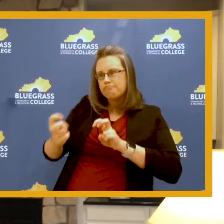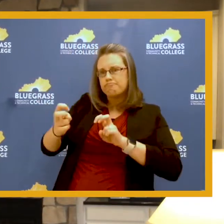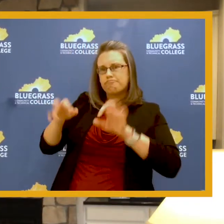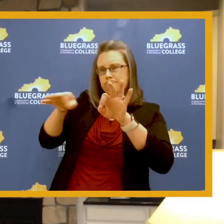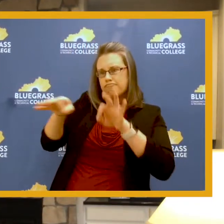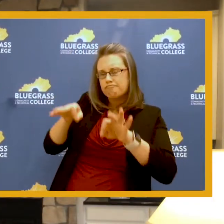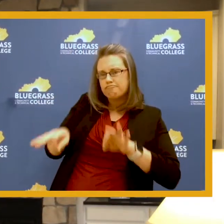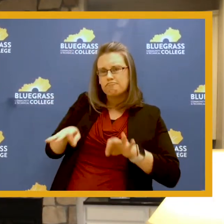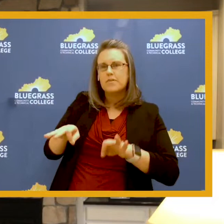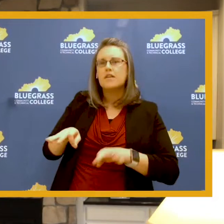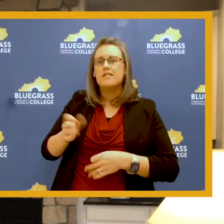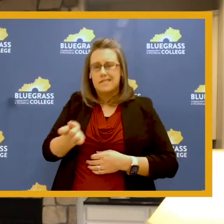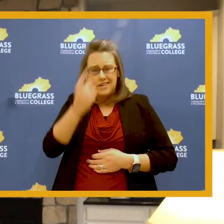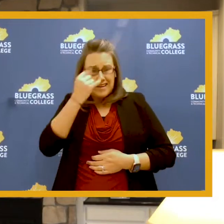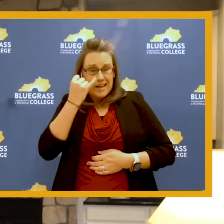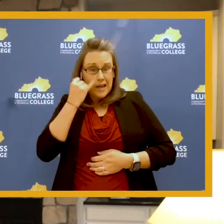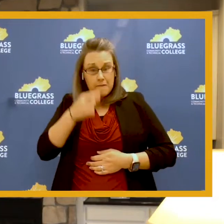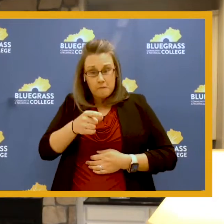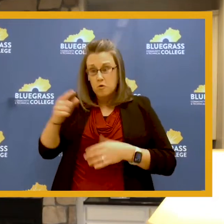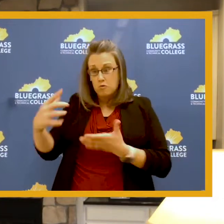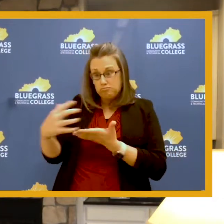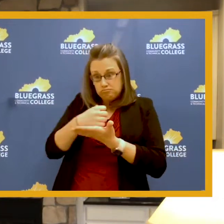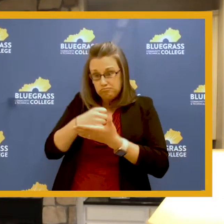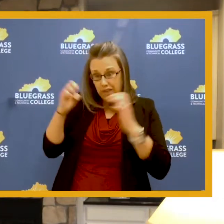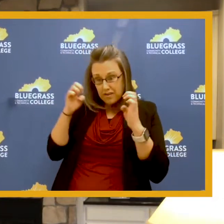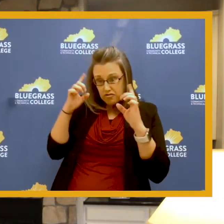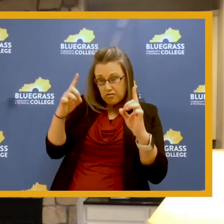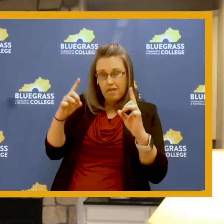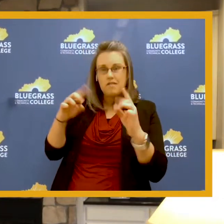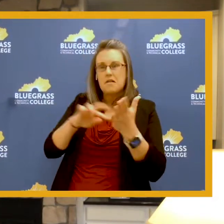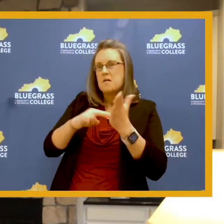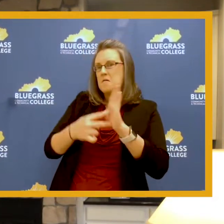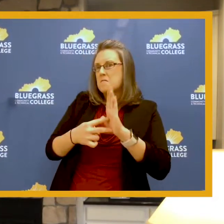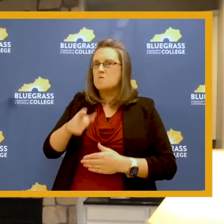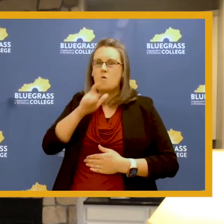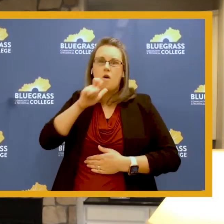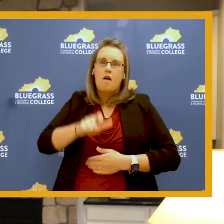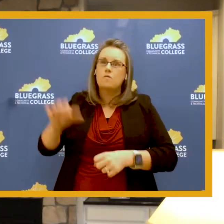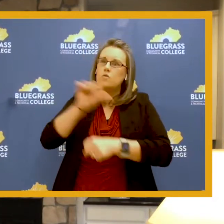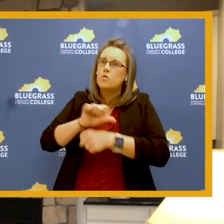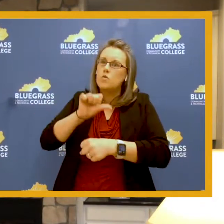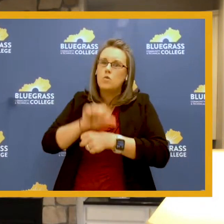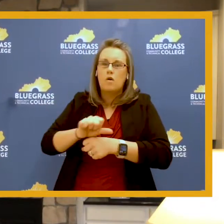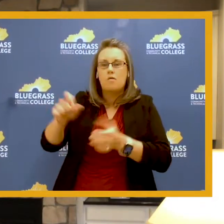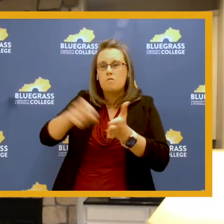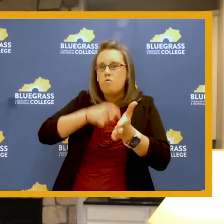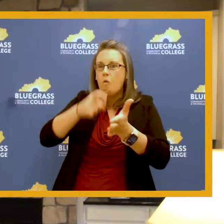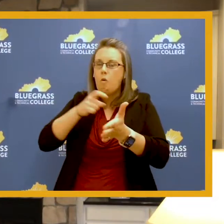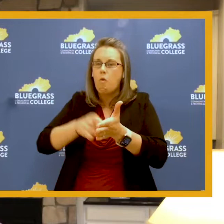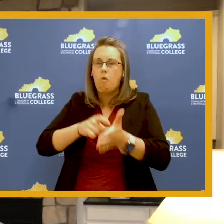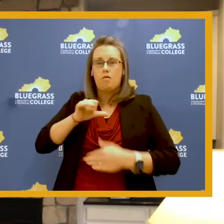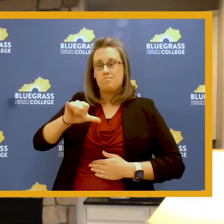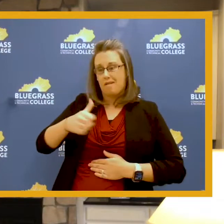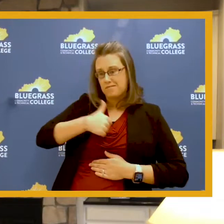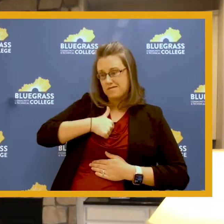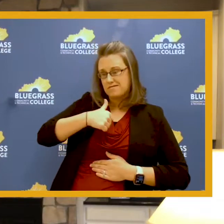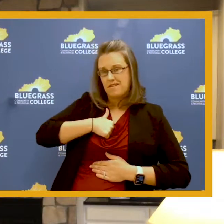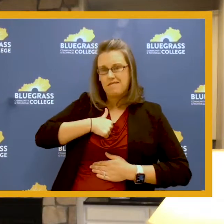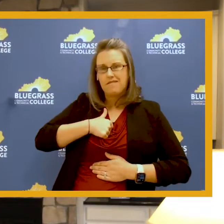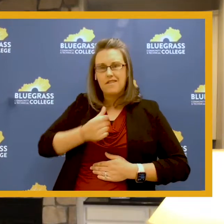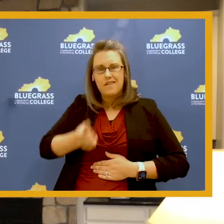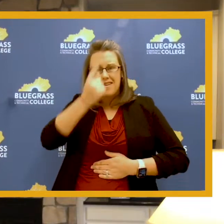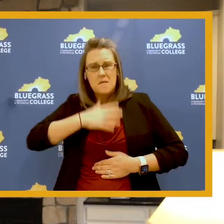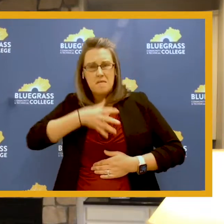son, if you get an education, you won't have to break your back in the coal mines. Now, my father worked in the coal mines from age 10 to